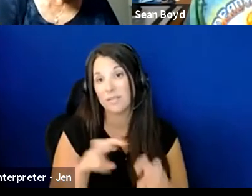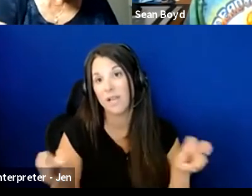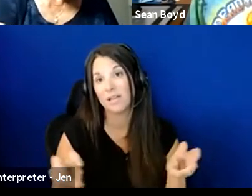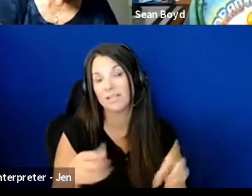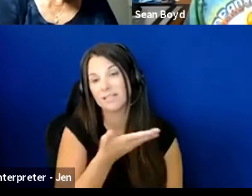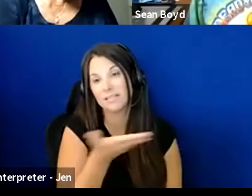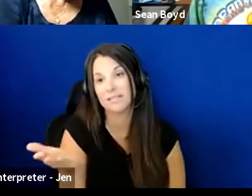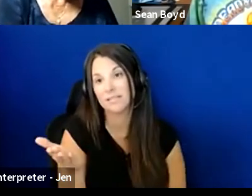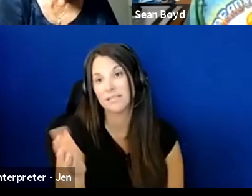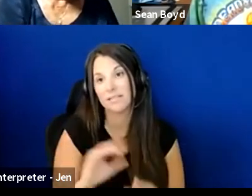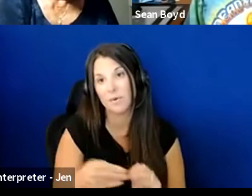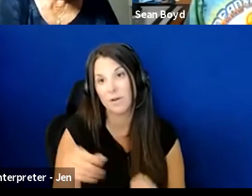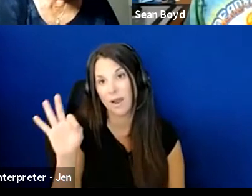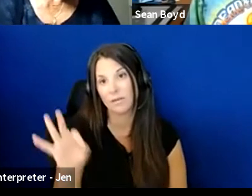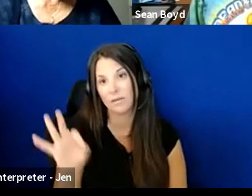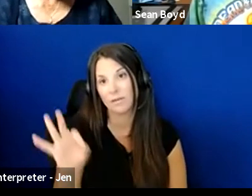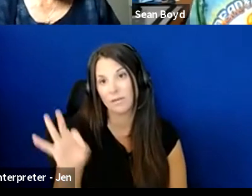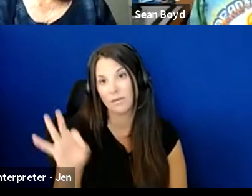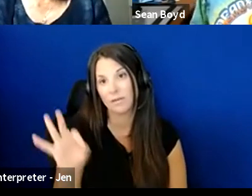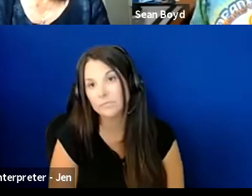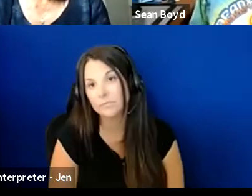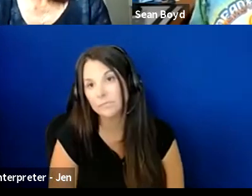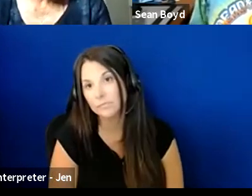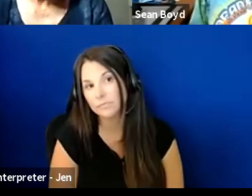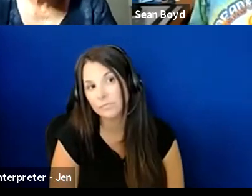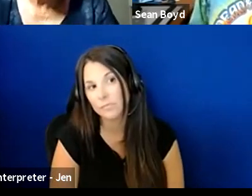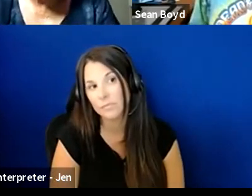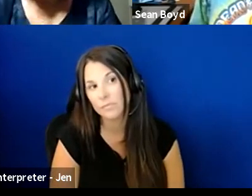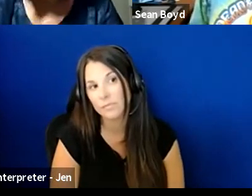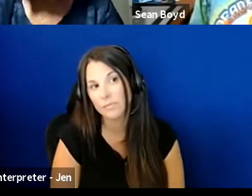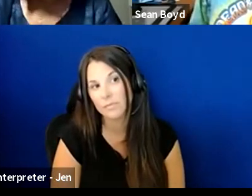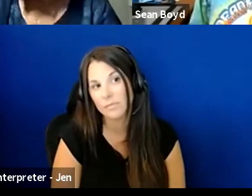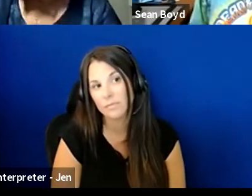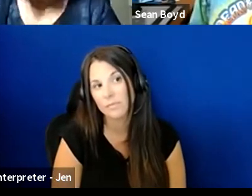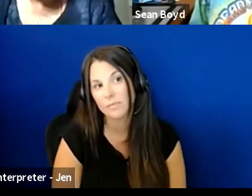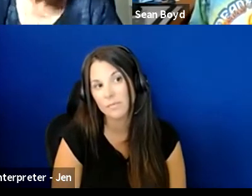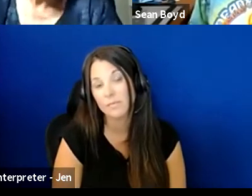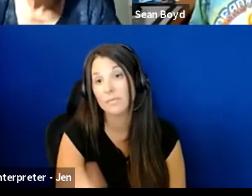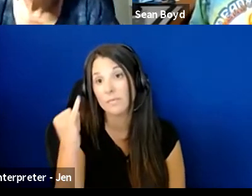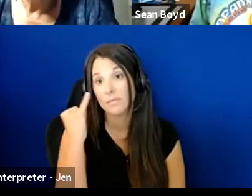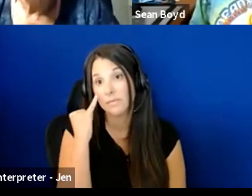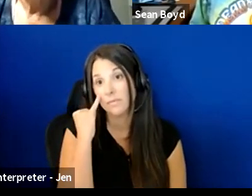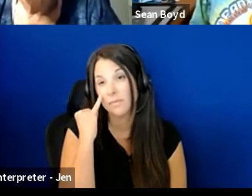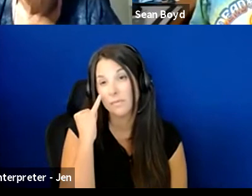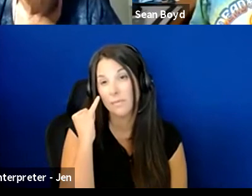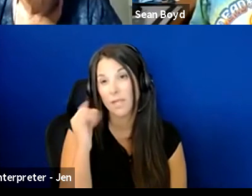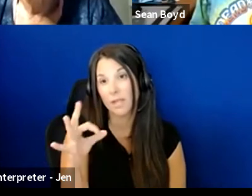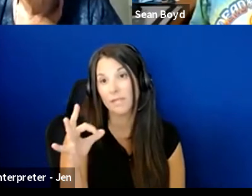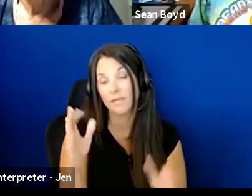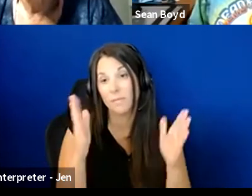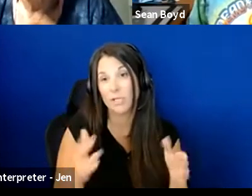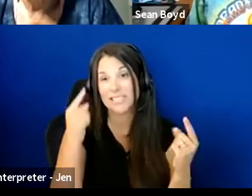is question 9. What would you say or suggest to anyone who may be considering pursuing DE certification?